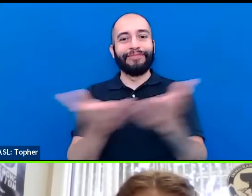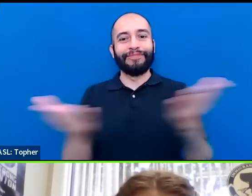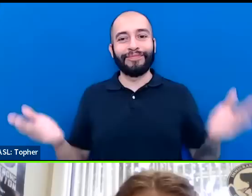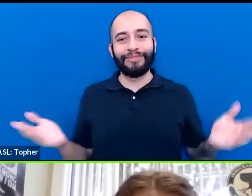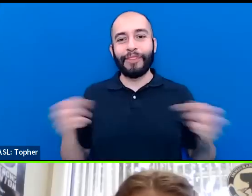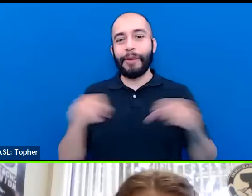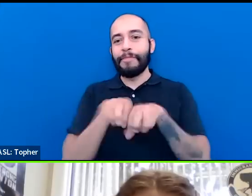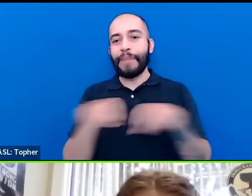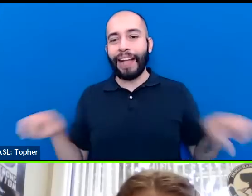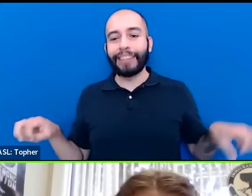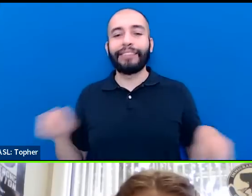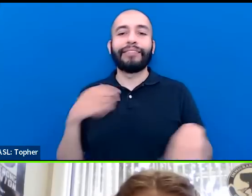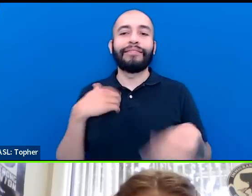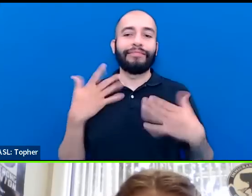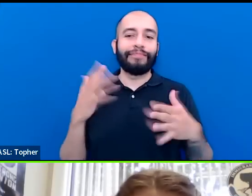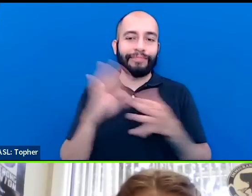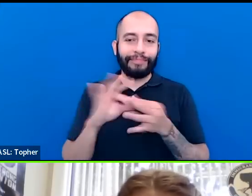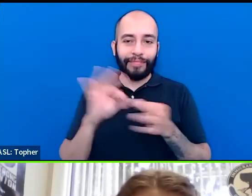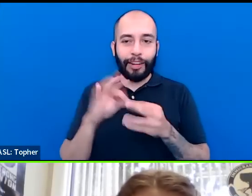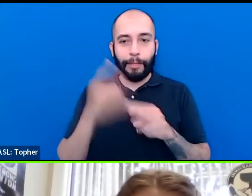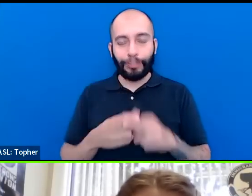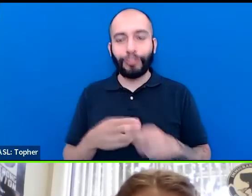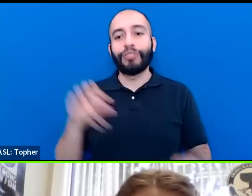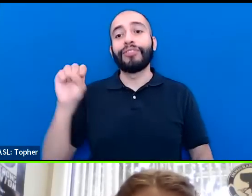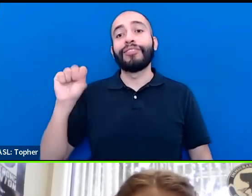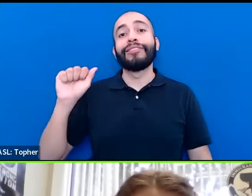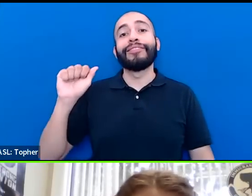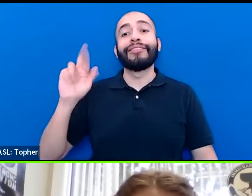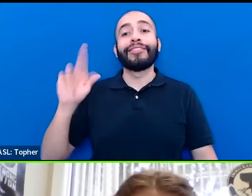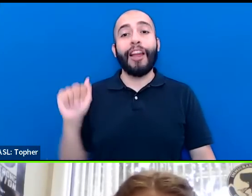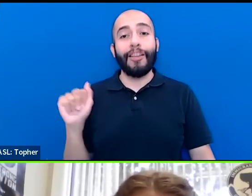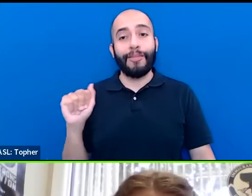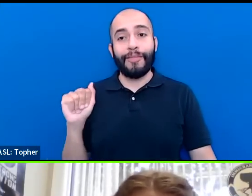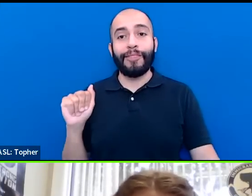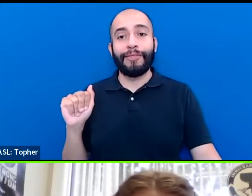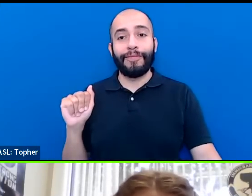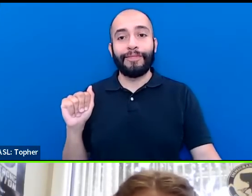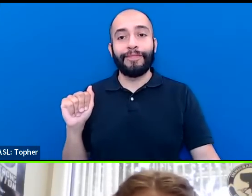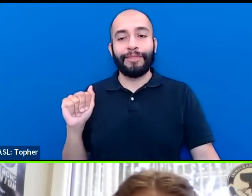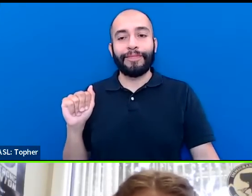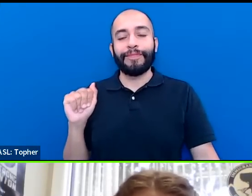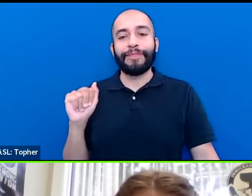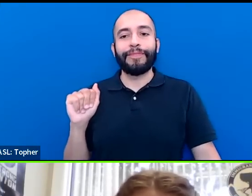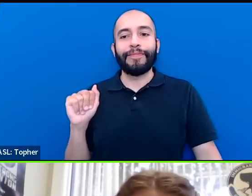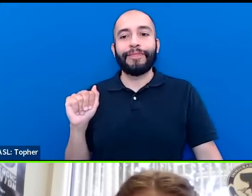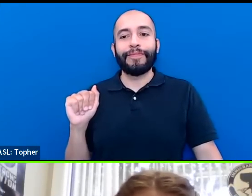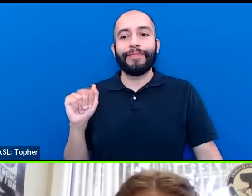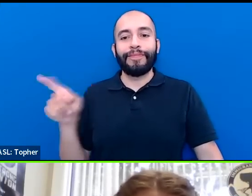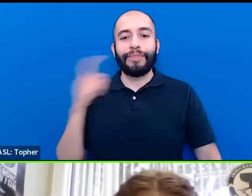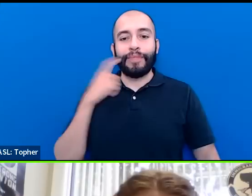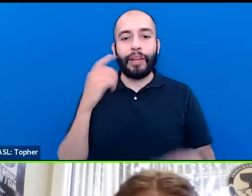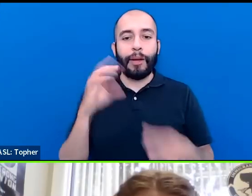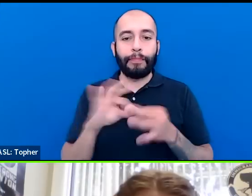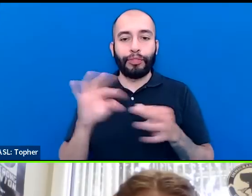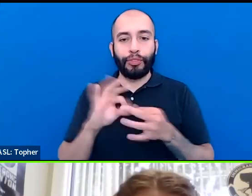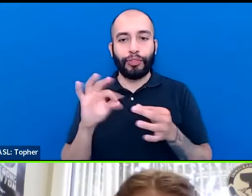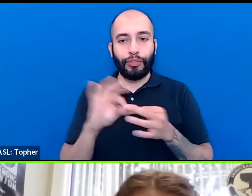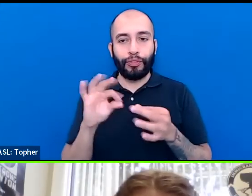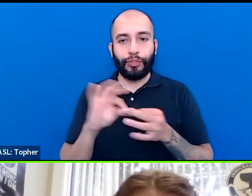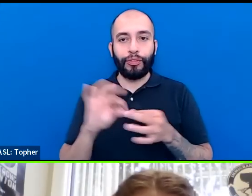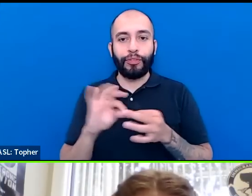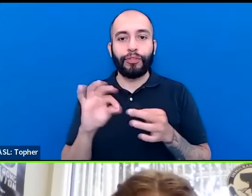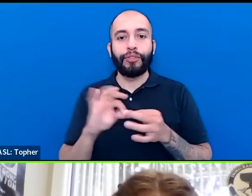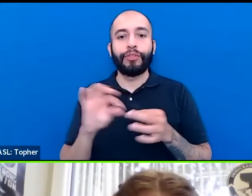was going to be possible when, you know, we didn't know if it was going to be possible. And thanks to you, Harold, and to Steve for, you